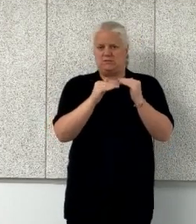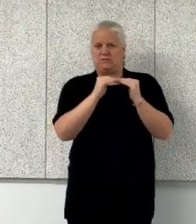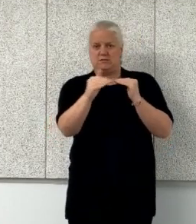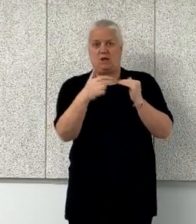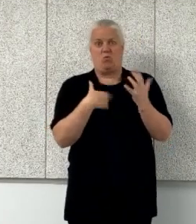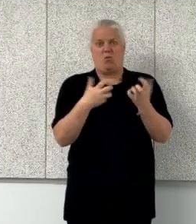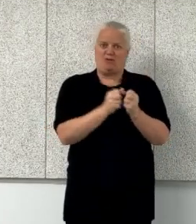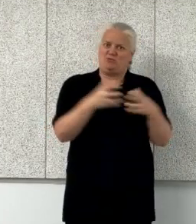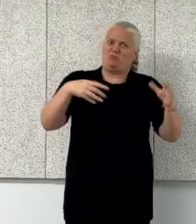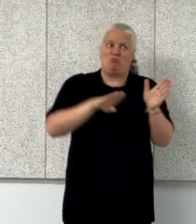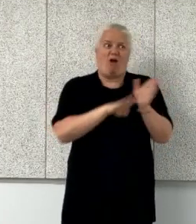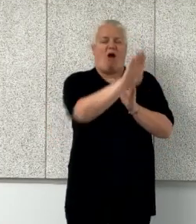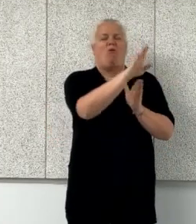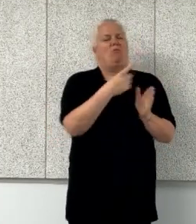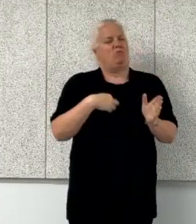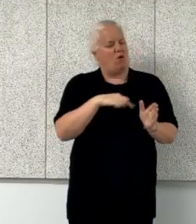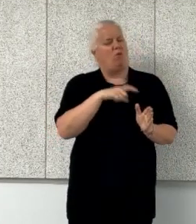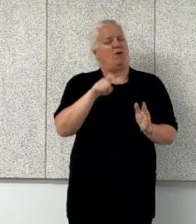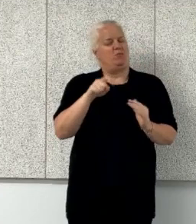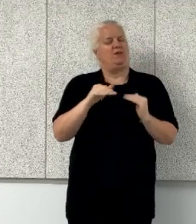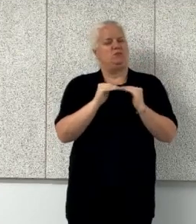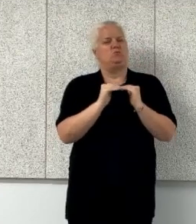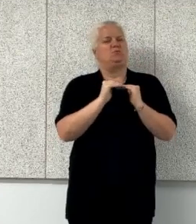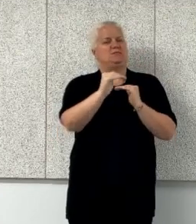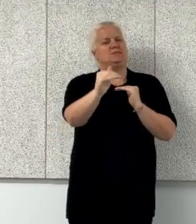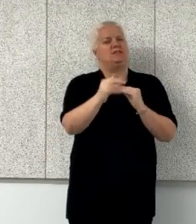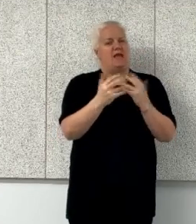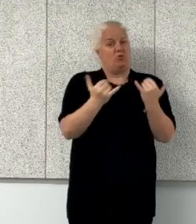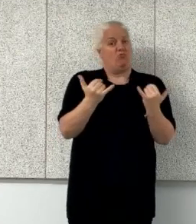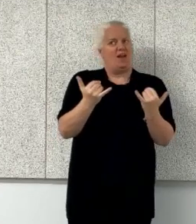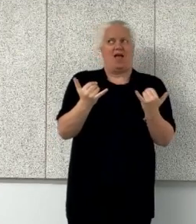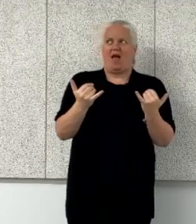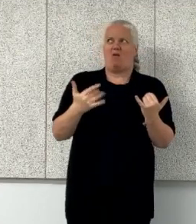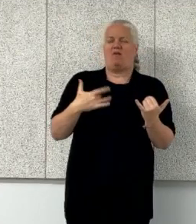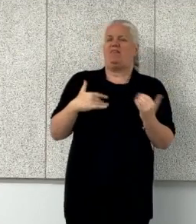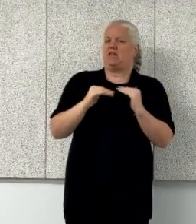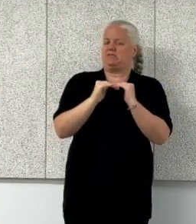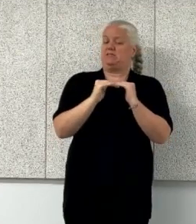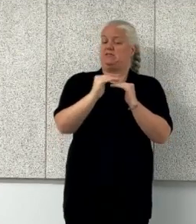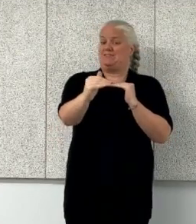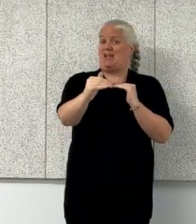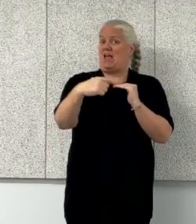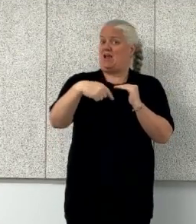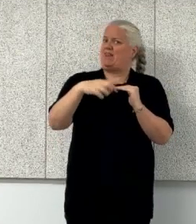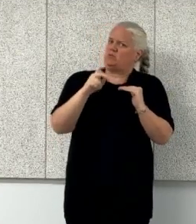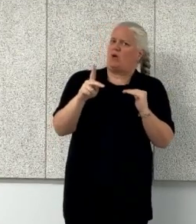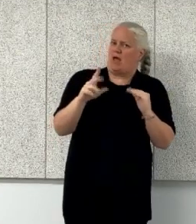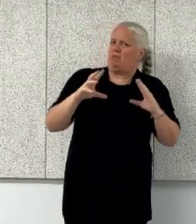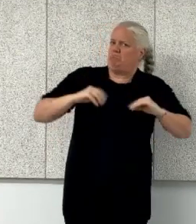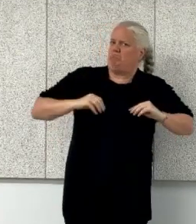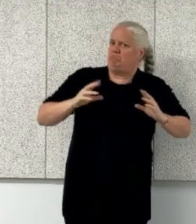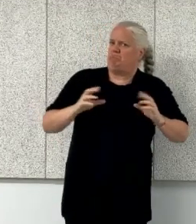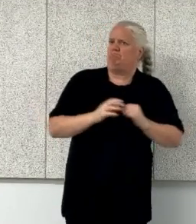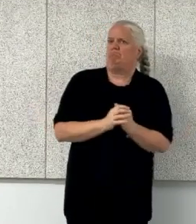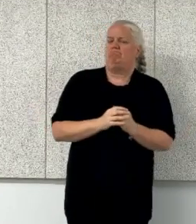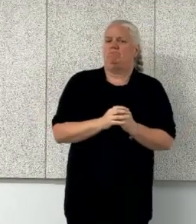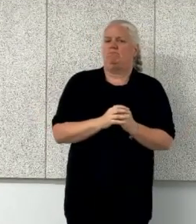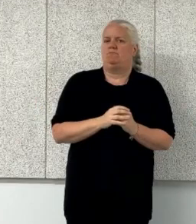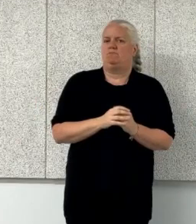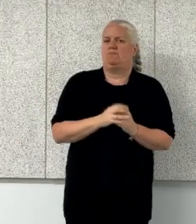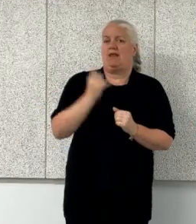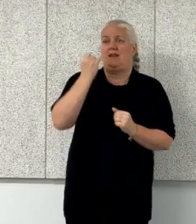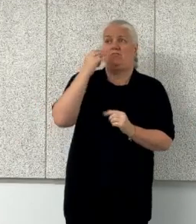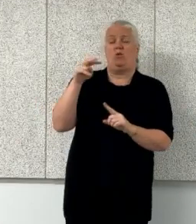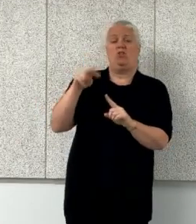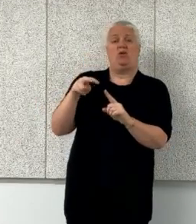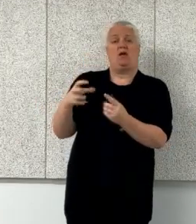bit of an environment right now where sustaining is okay, and that, you know, from a revenue perspective, we can